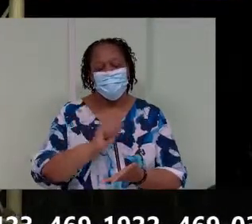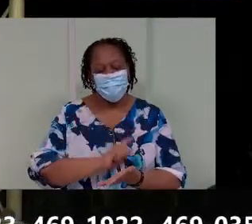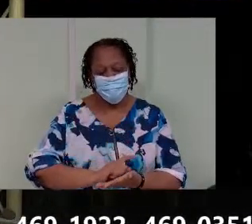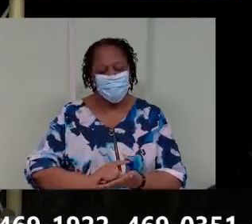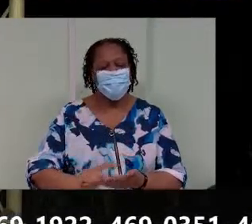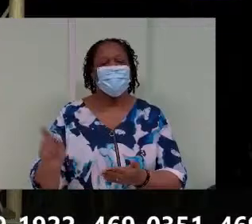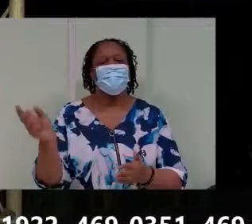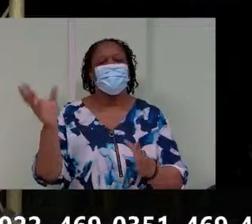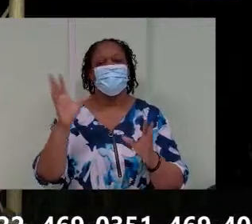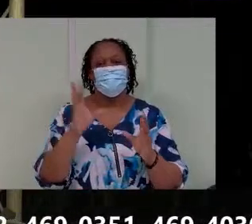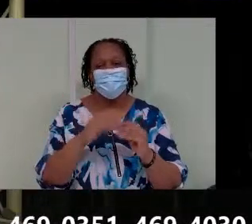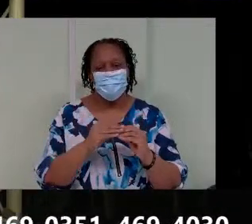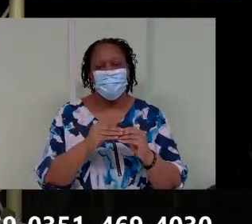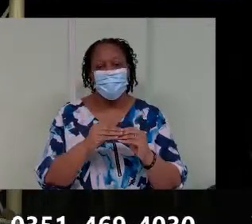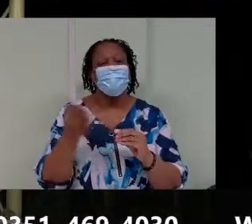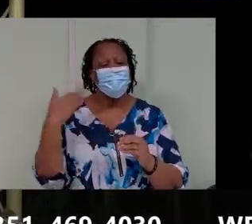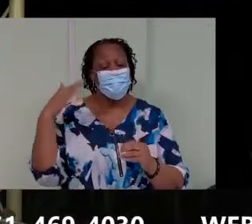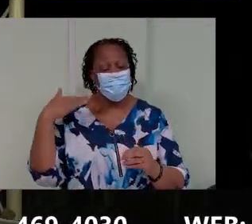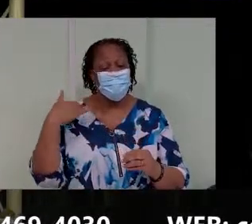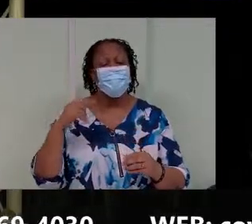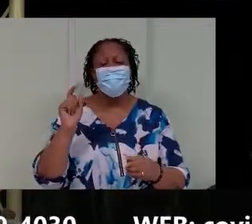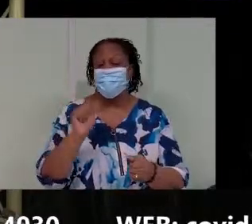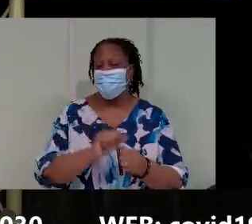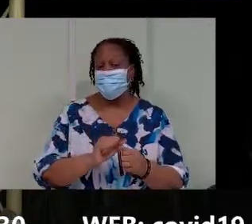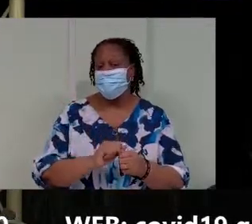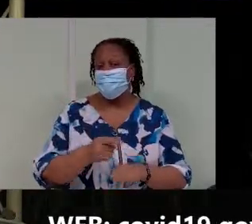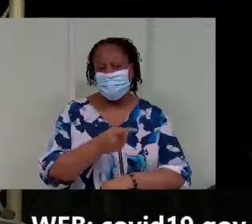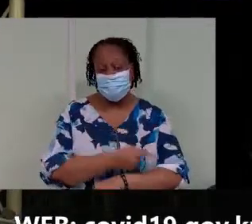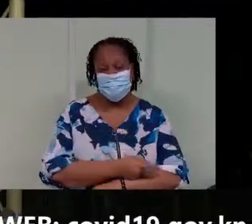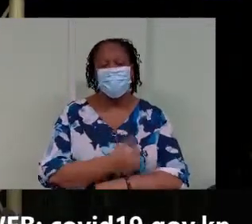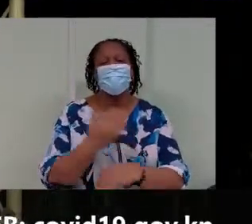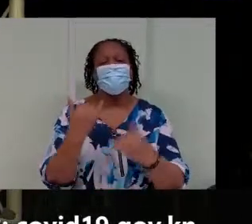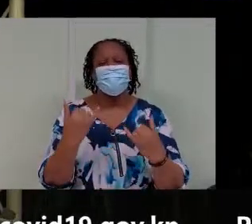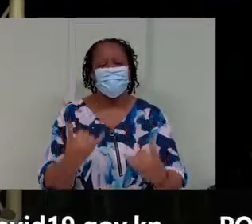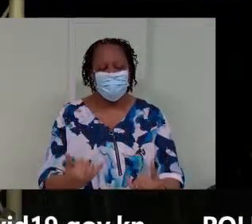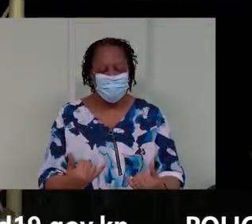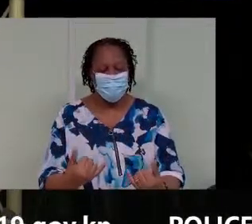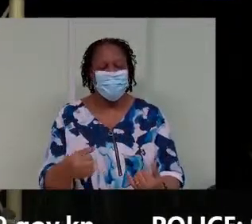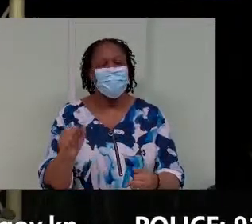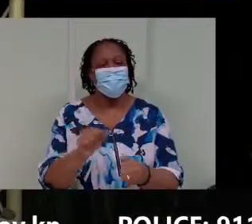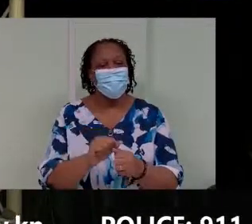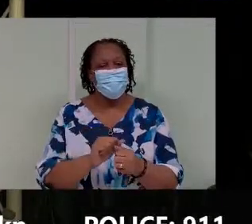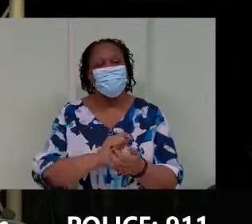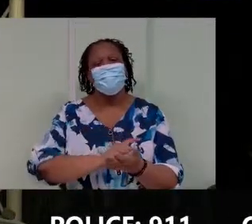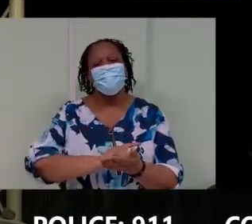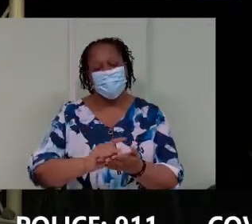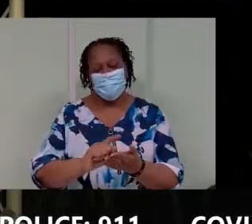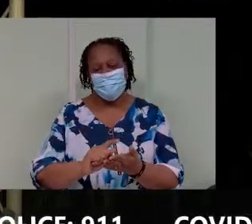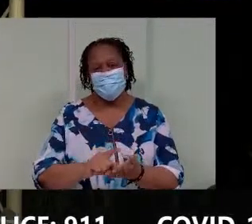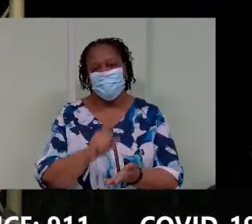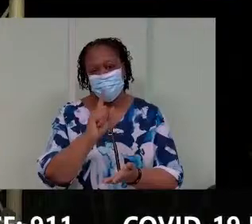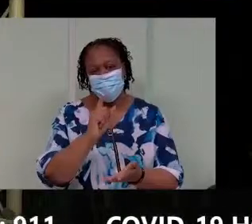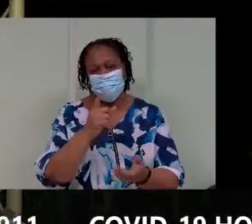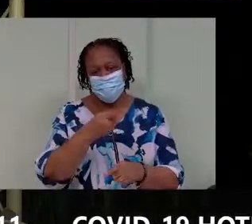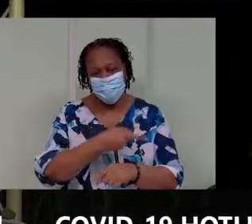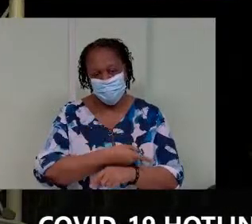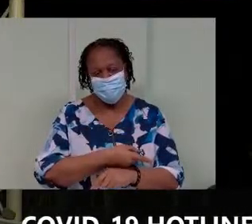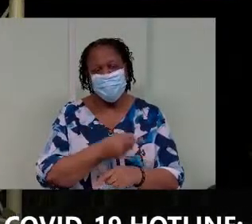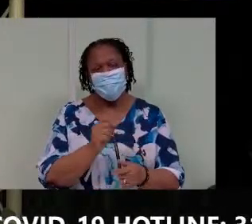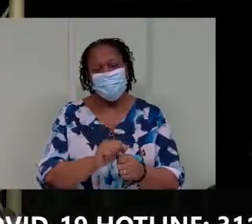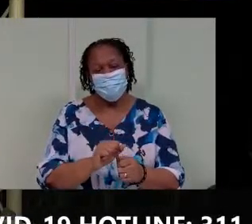briefings. At one time they used to be daily, not too long ago, but now they are weekly.